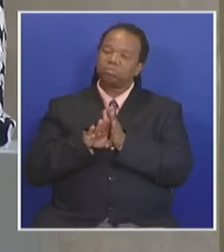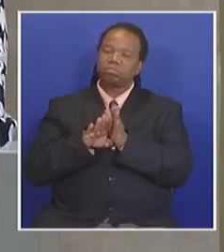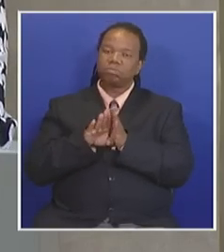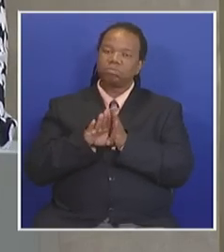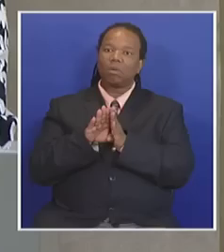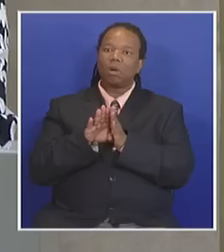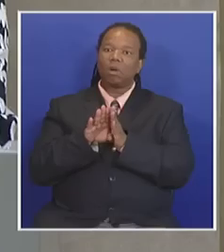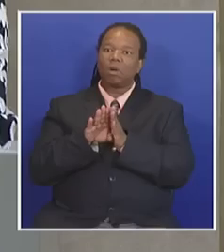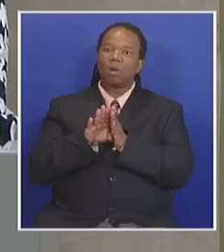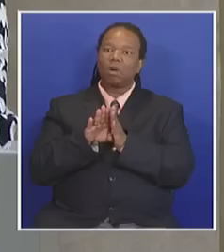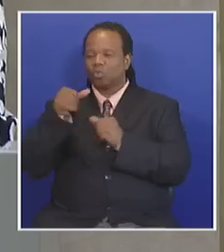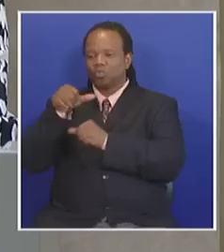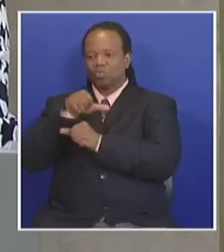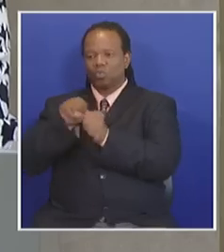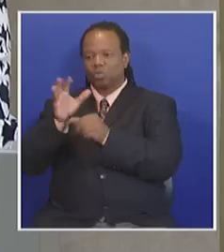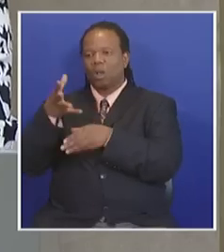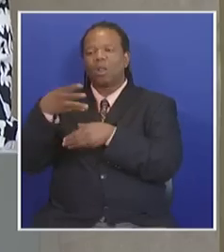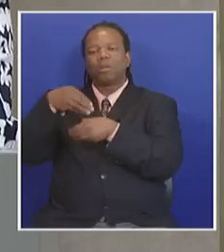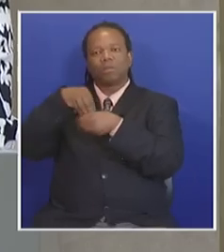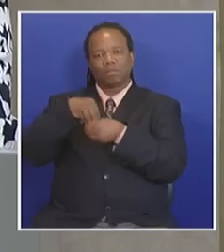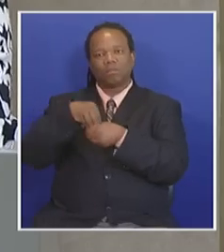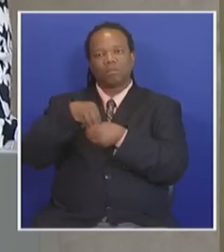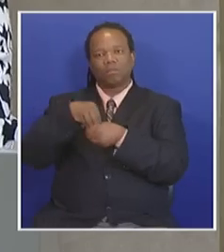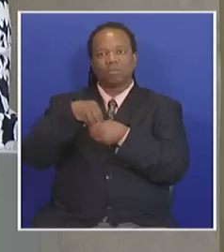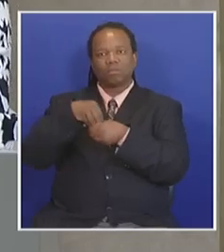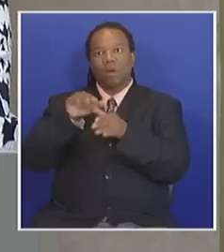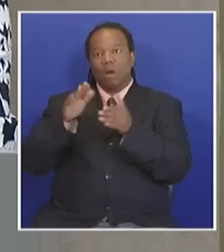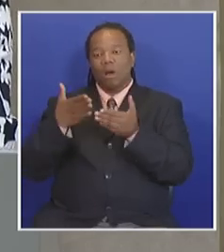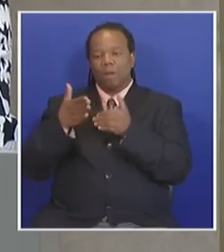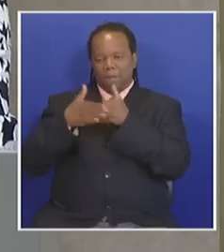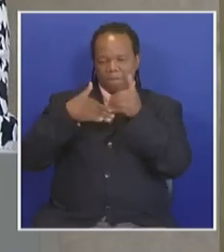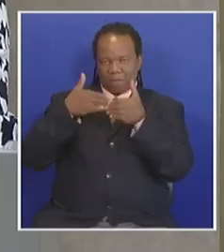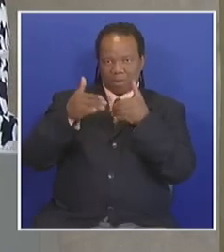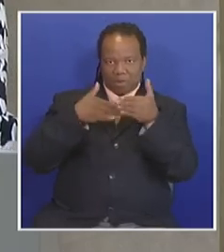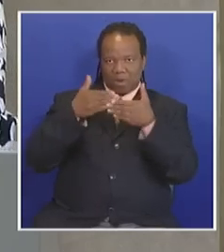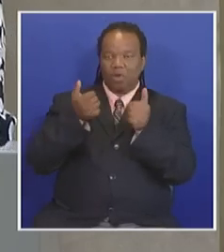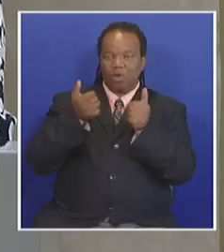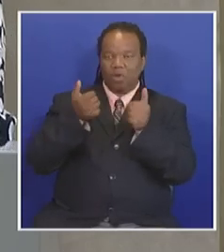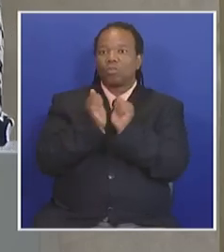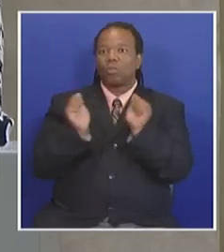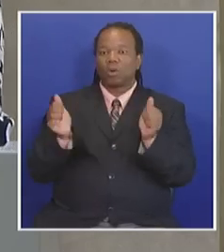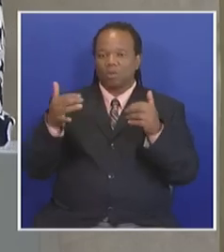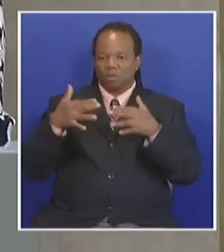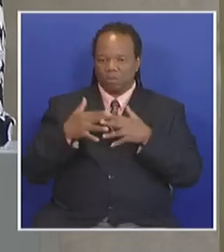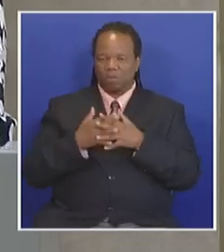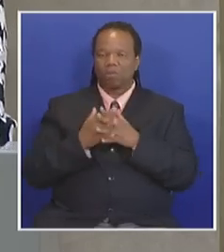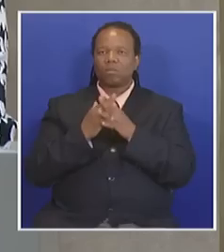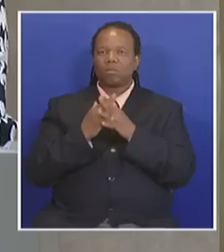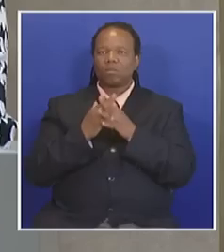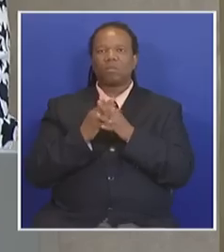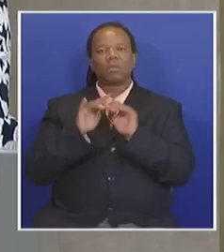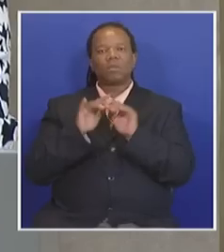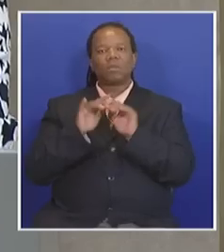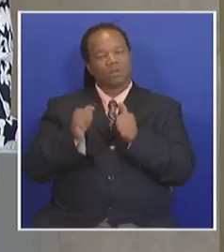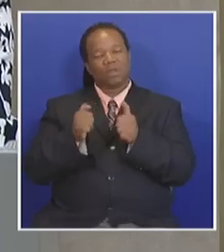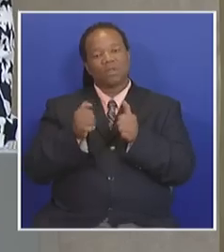demokratiese provinsie en Suid-Afrika as 'n geheel te bou. Alhoewel die politieke landskap na die eerste demokratiese verkiesing